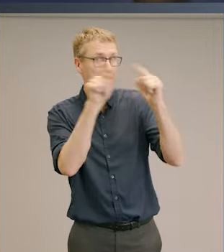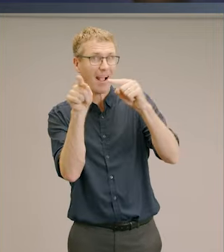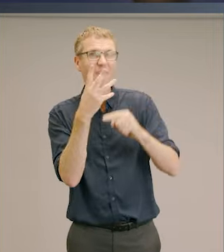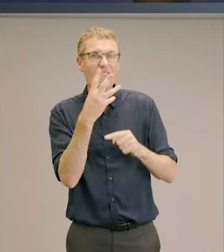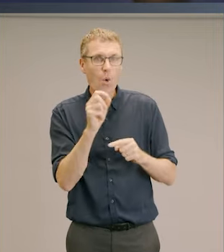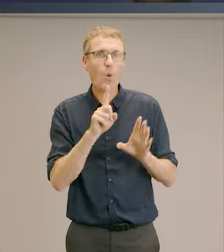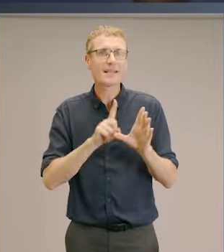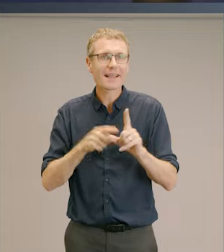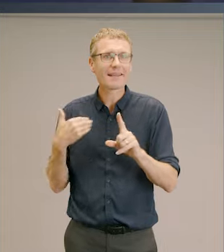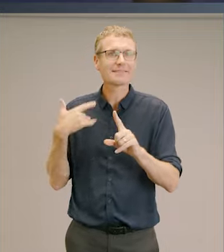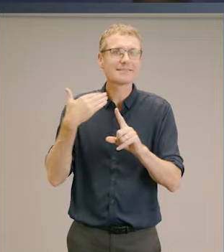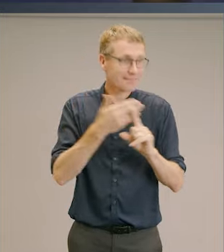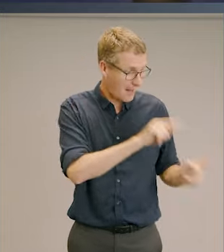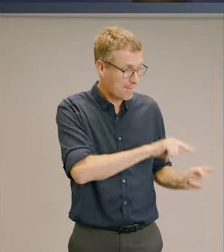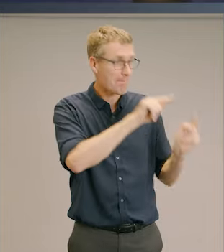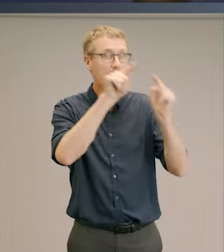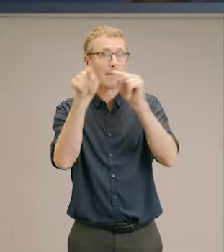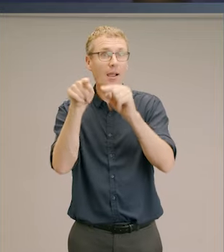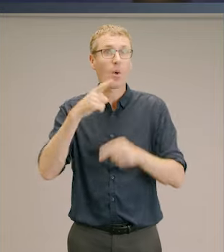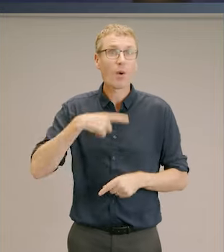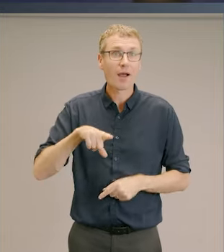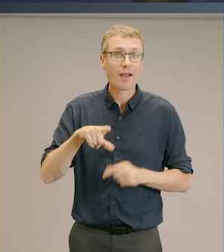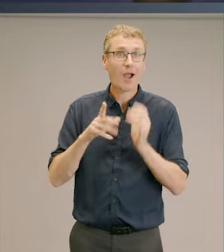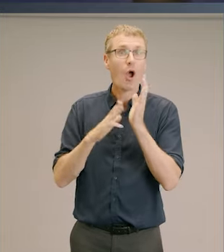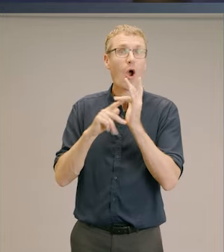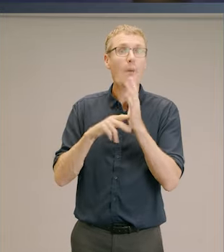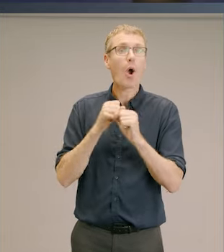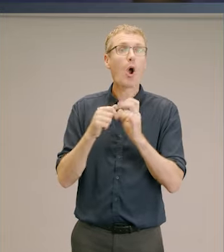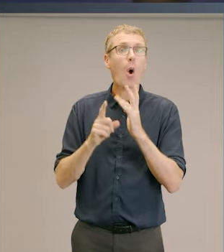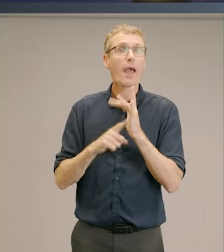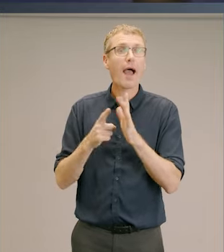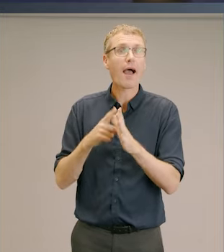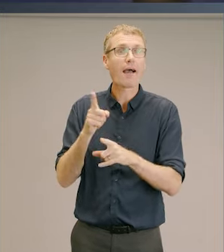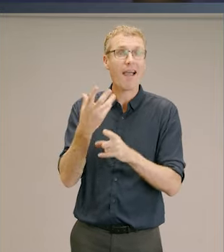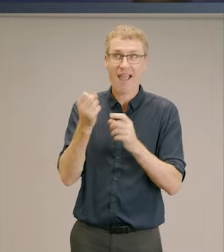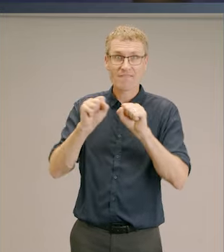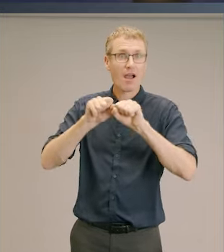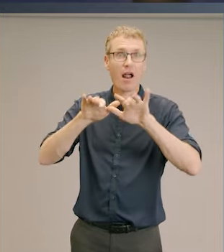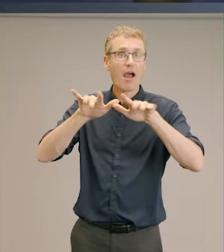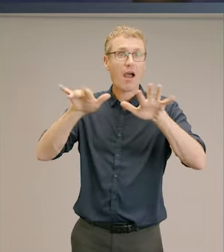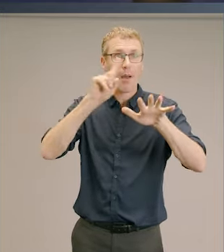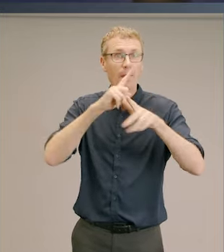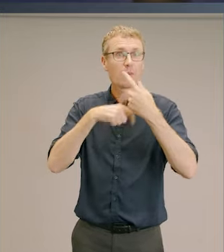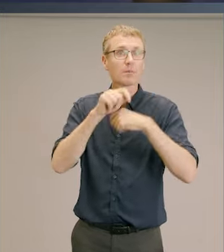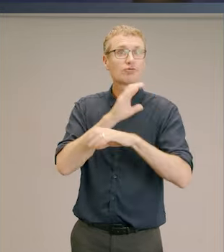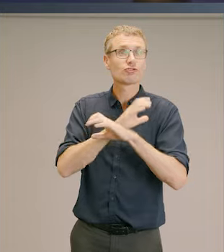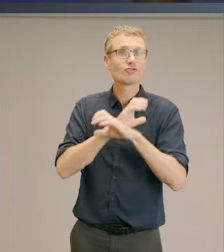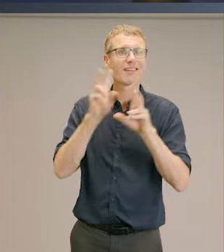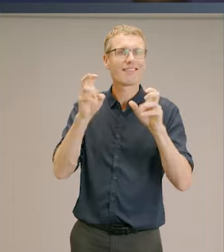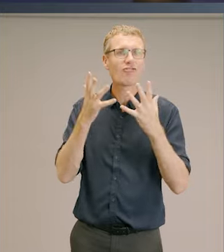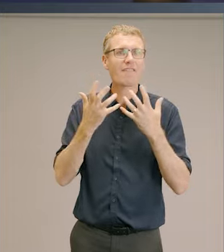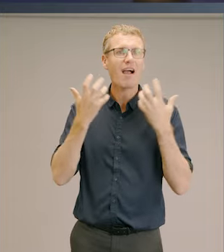40 years later, just this year, because now there's been this wave of revival in Mongolia and there are two